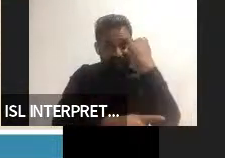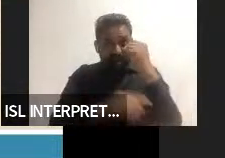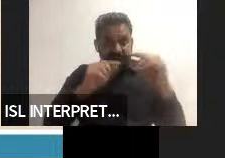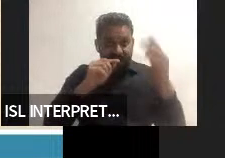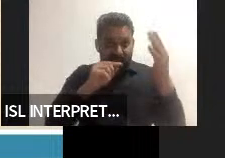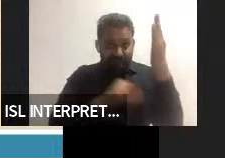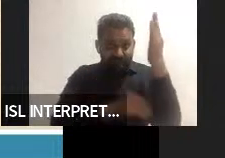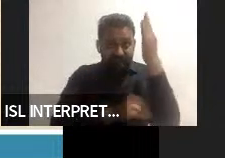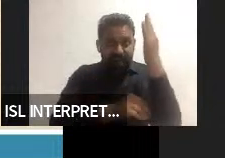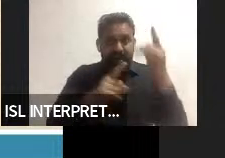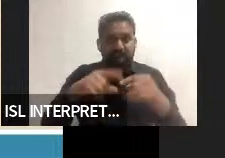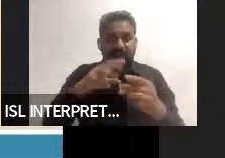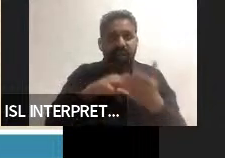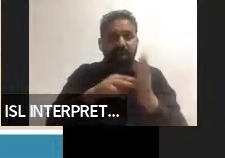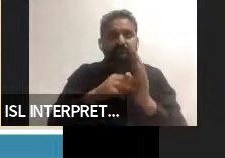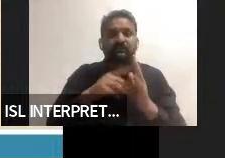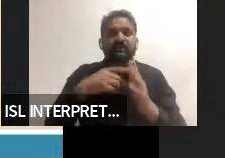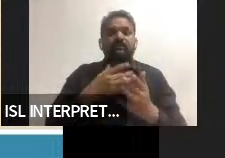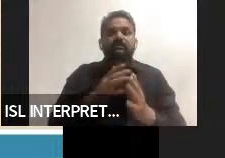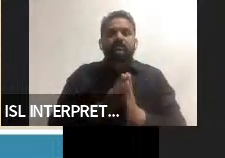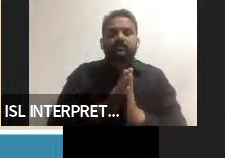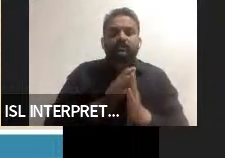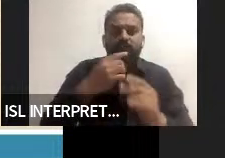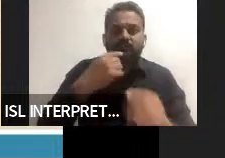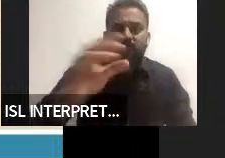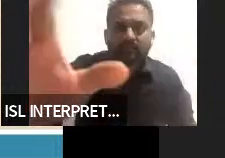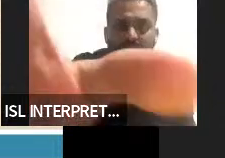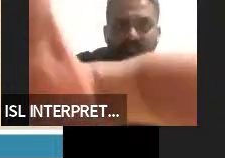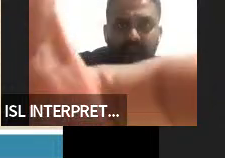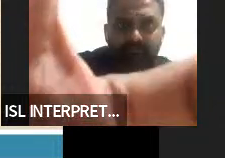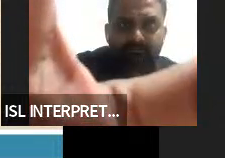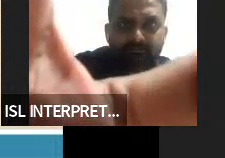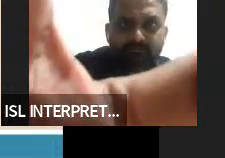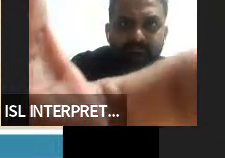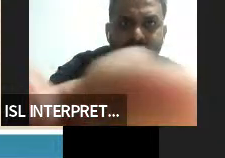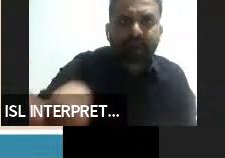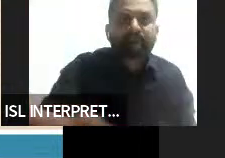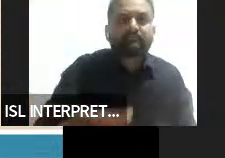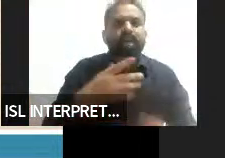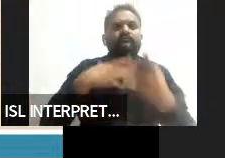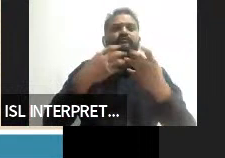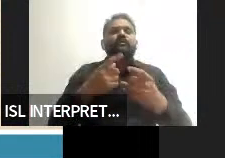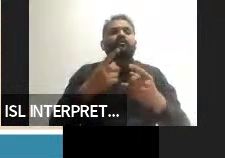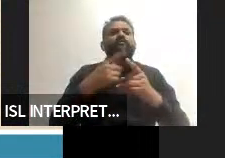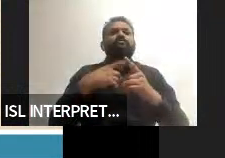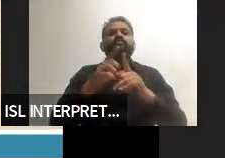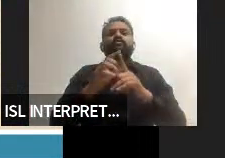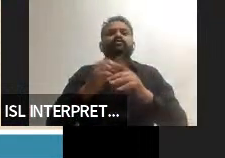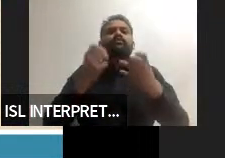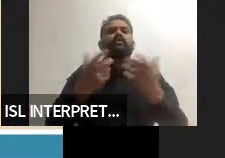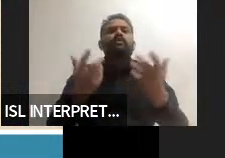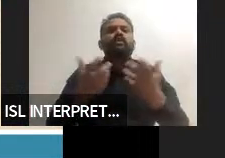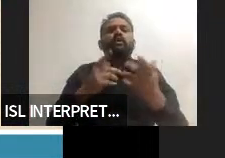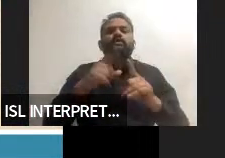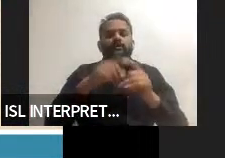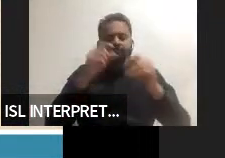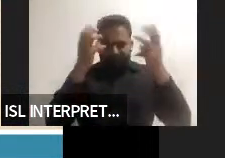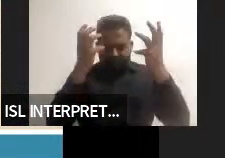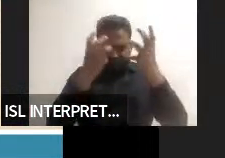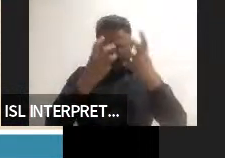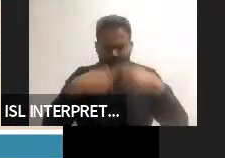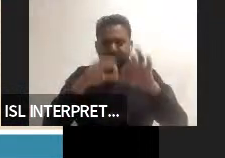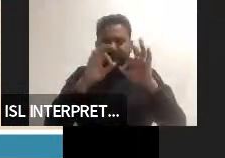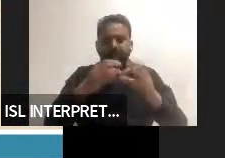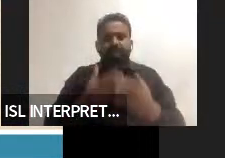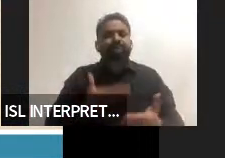to the tribunal that what do you want the tribunal to do for your client? And then you make an appropriate argument, appropriate